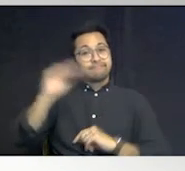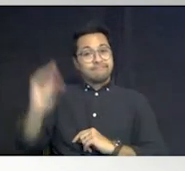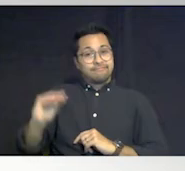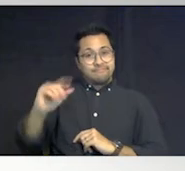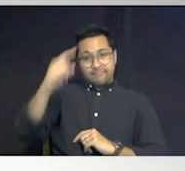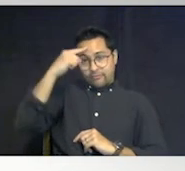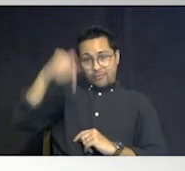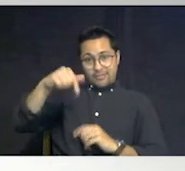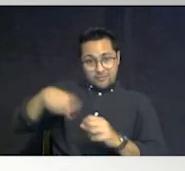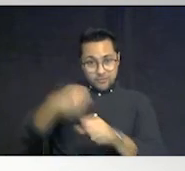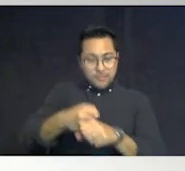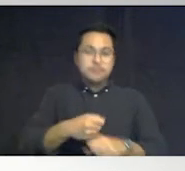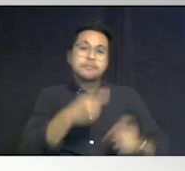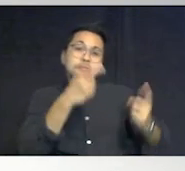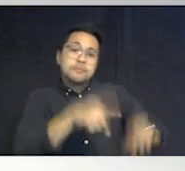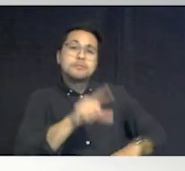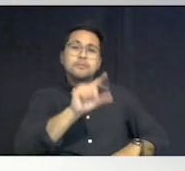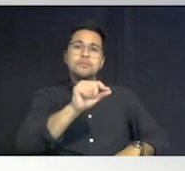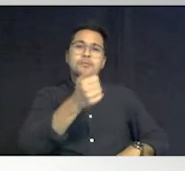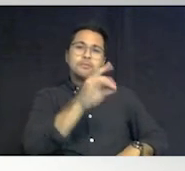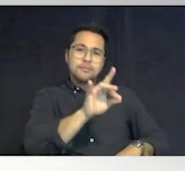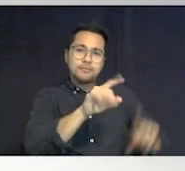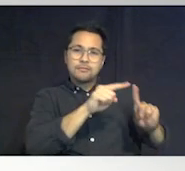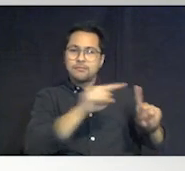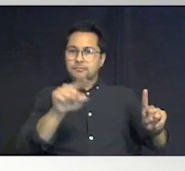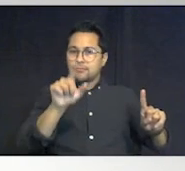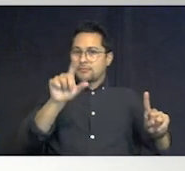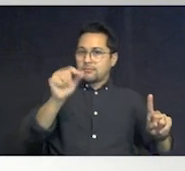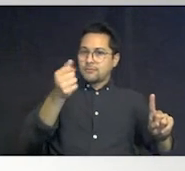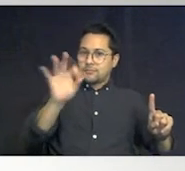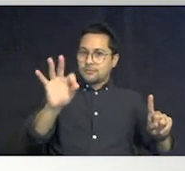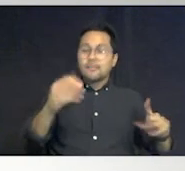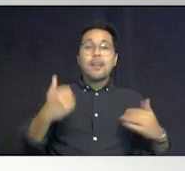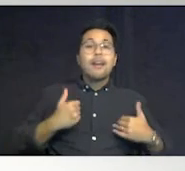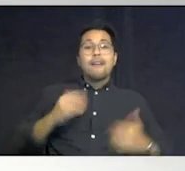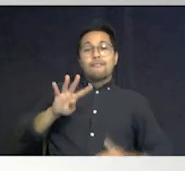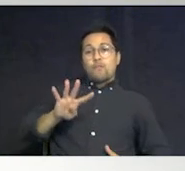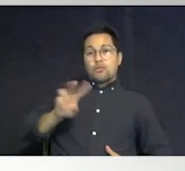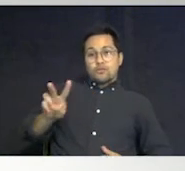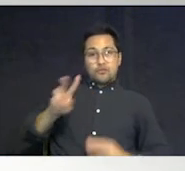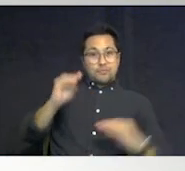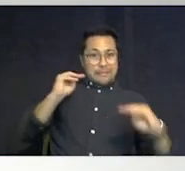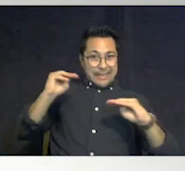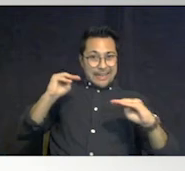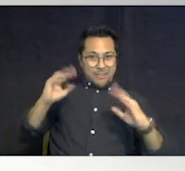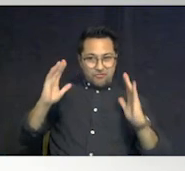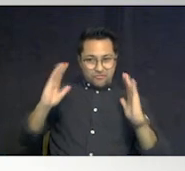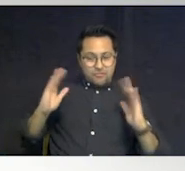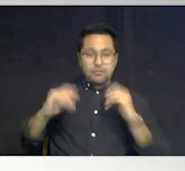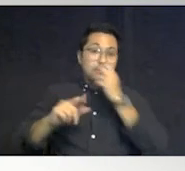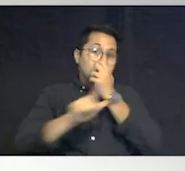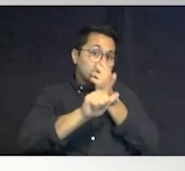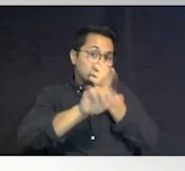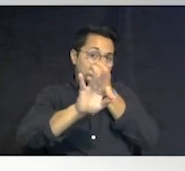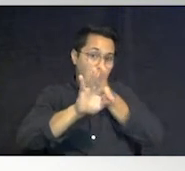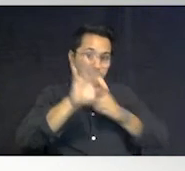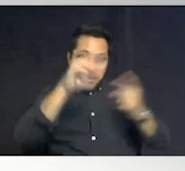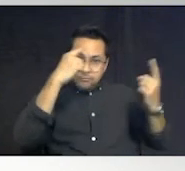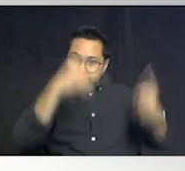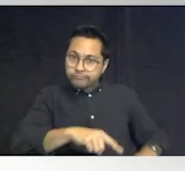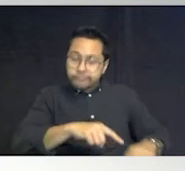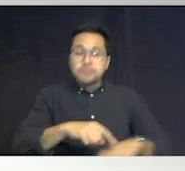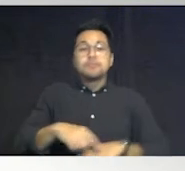In 2018-19, there were 42 mediations held and 29 reached an agreement.